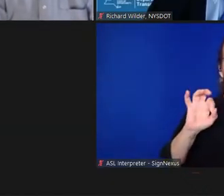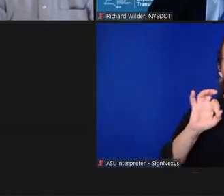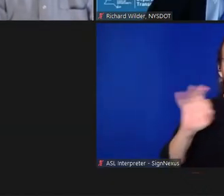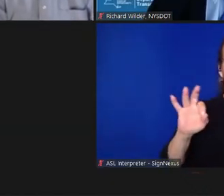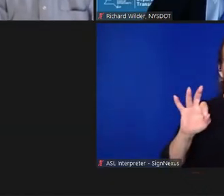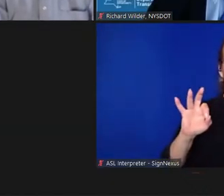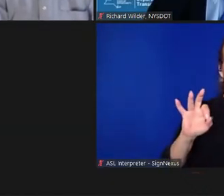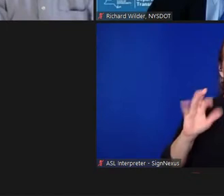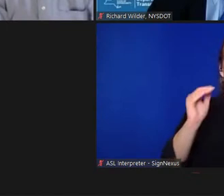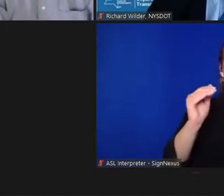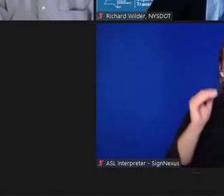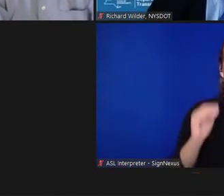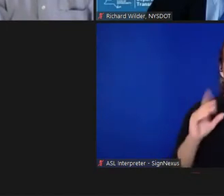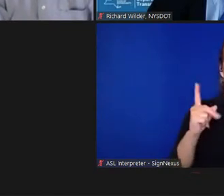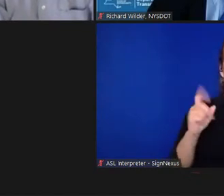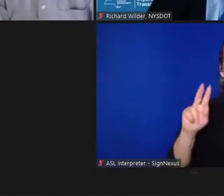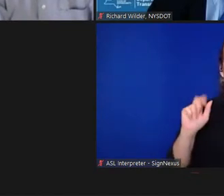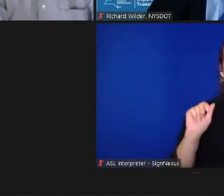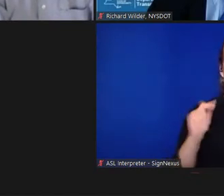seal